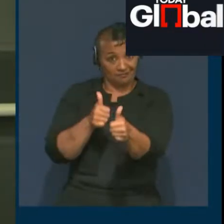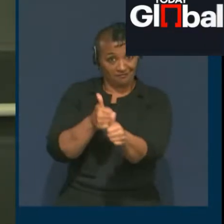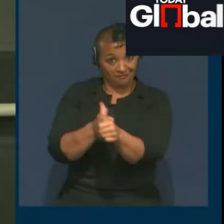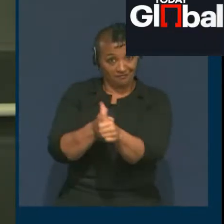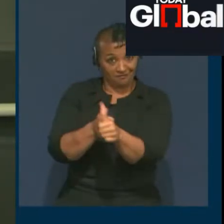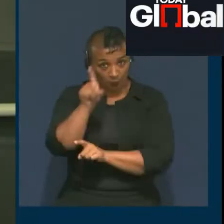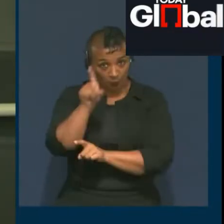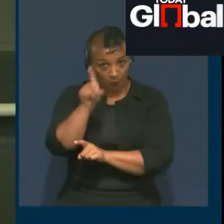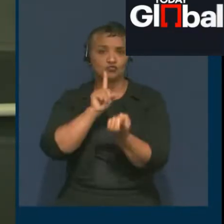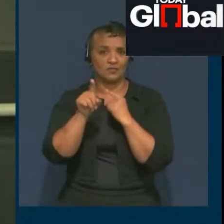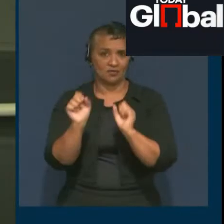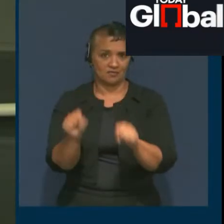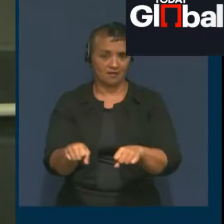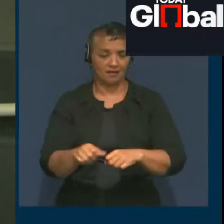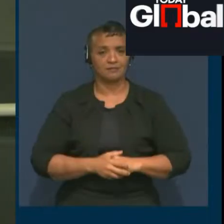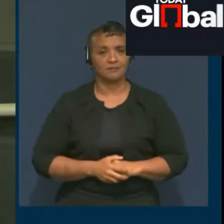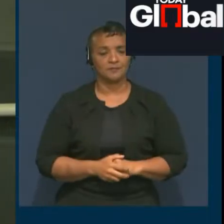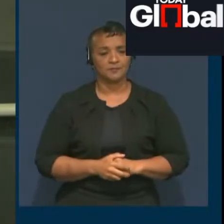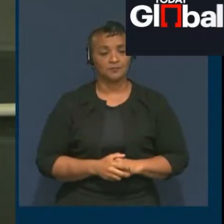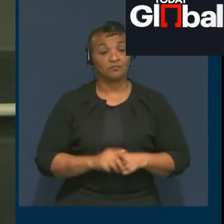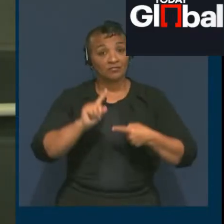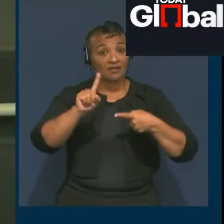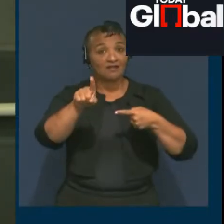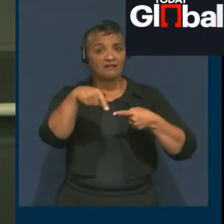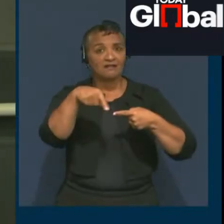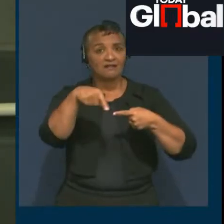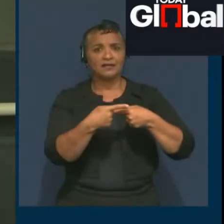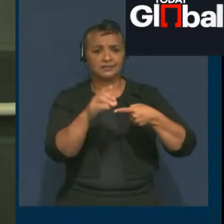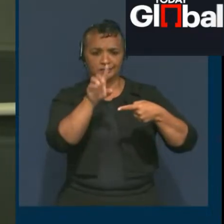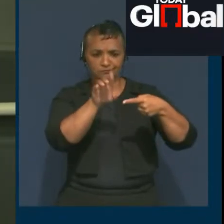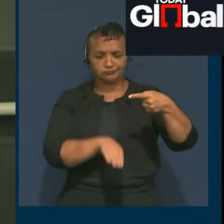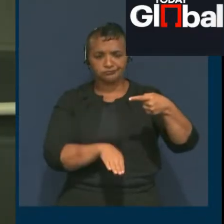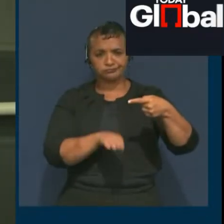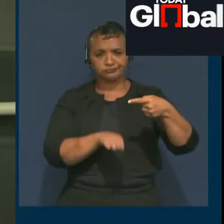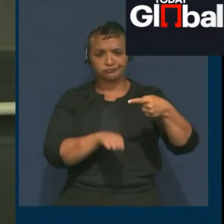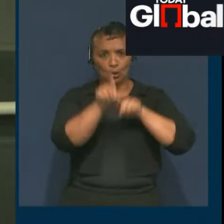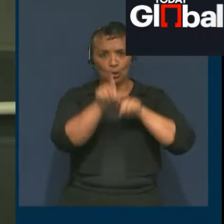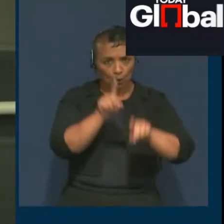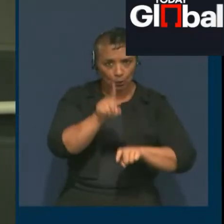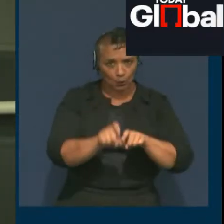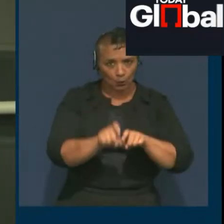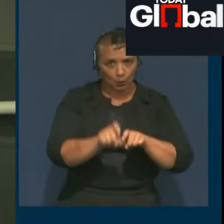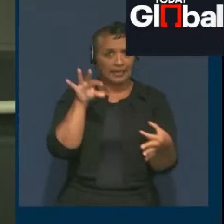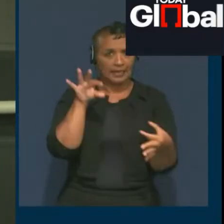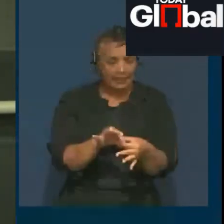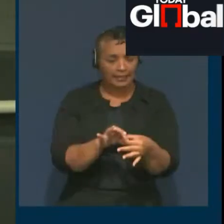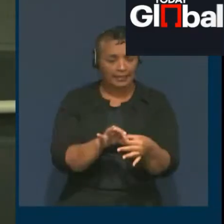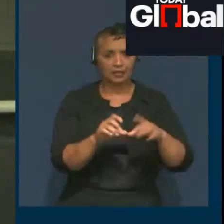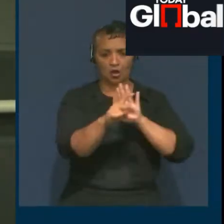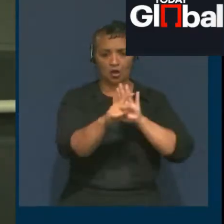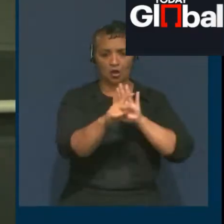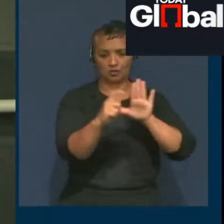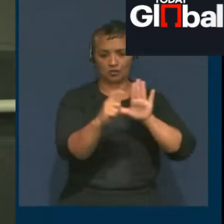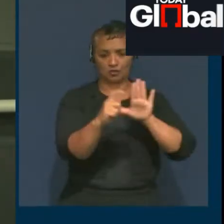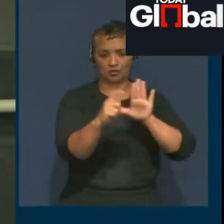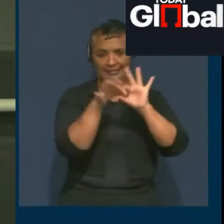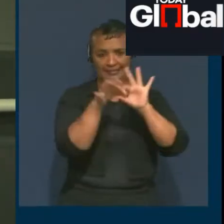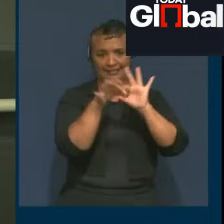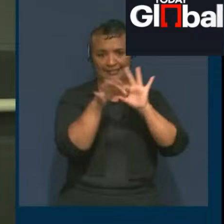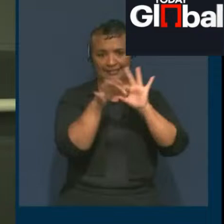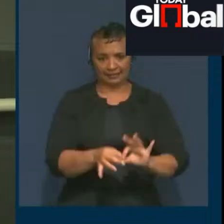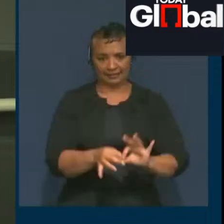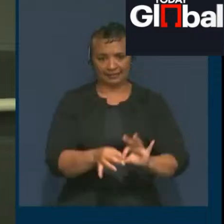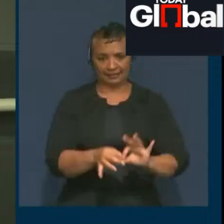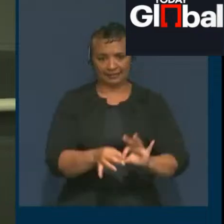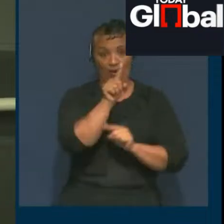of back-to-back questions will address the first cluster of a group of articles of the Convention, Article 1 to